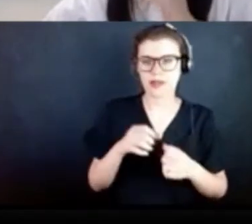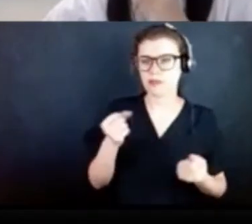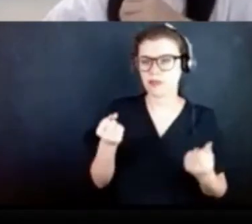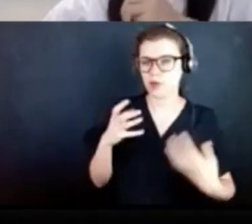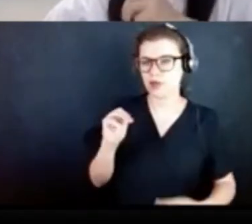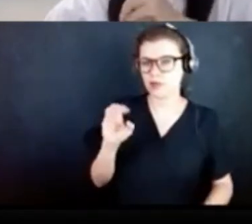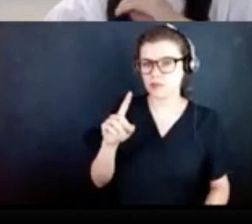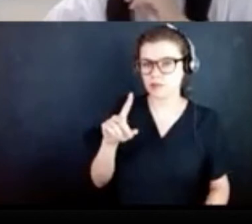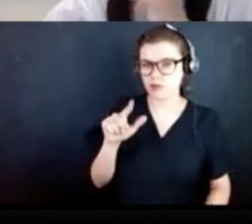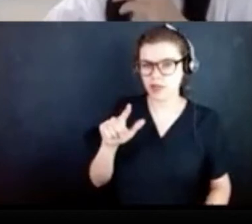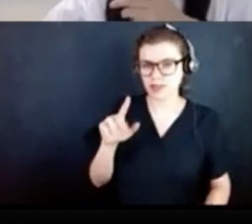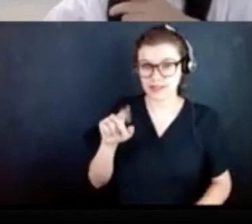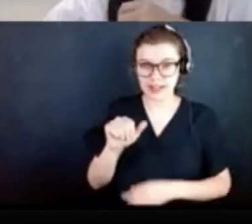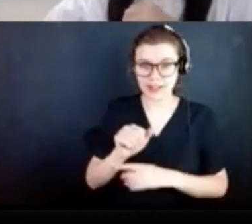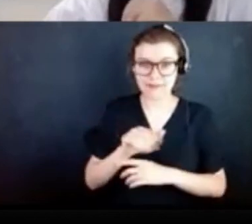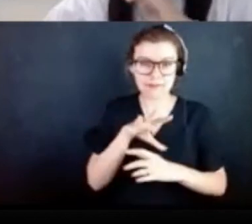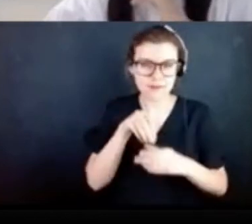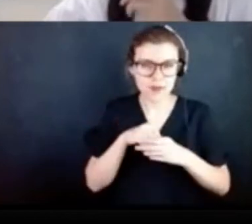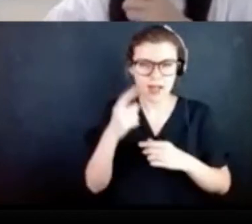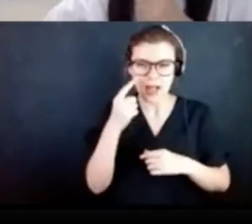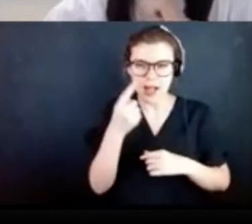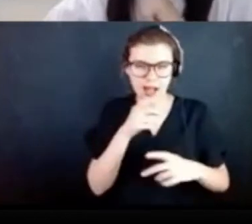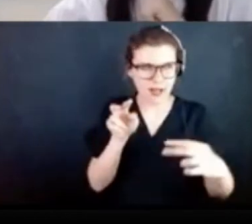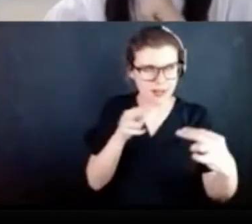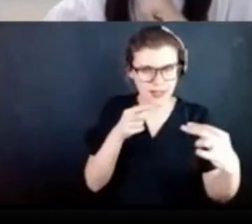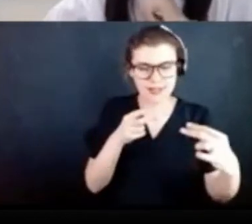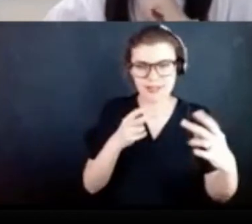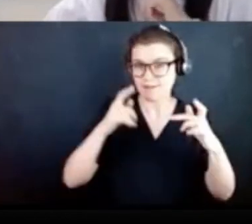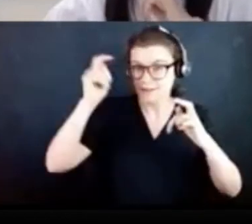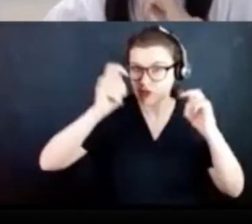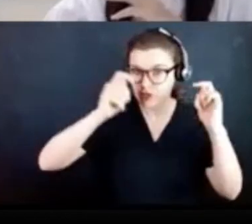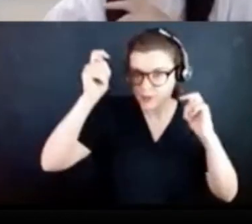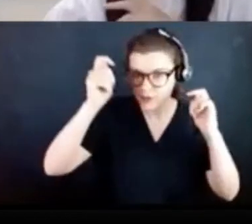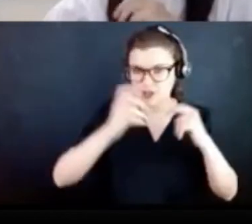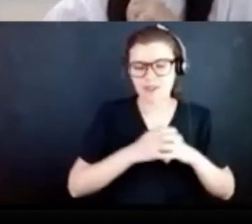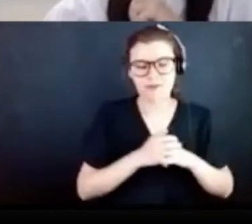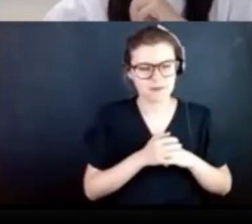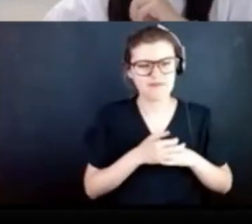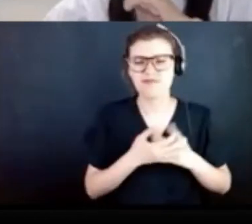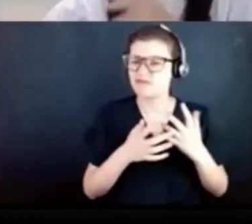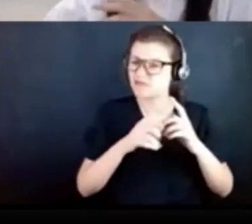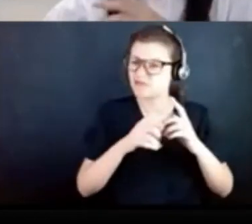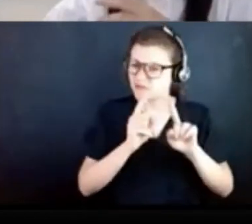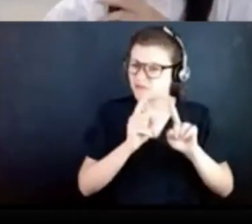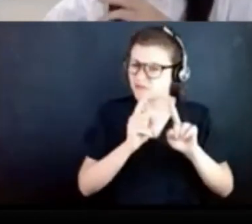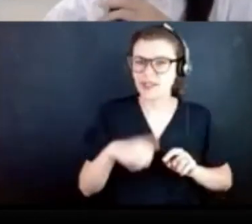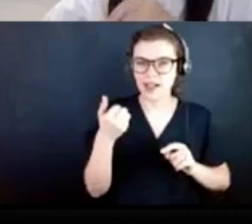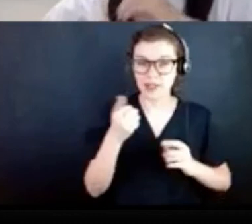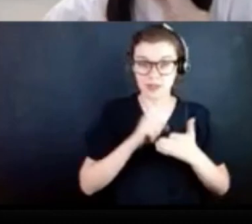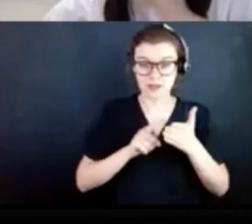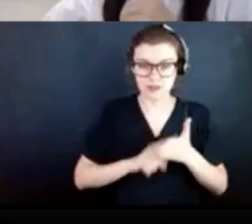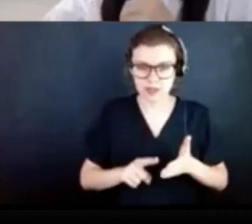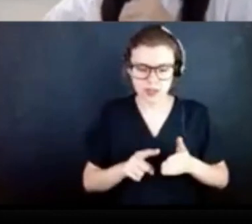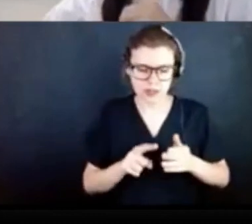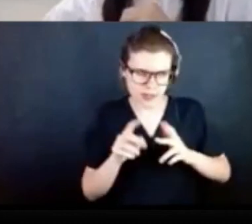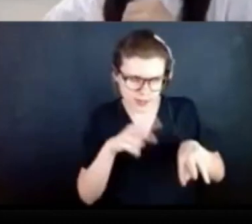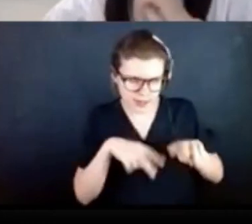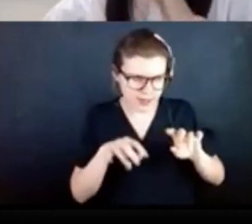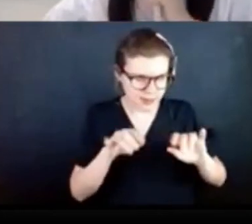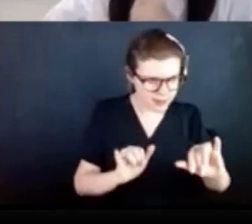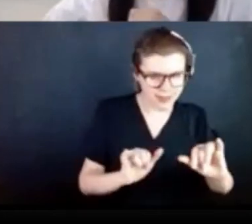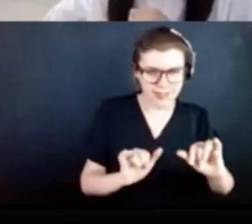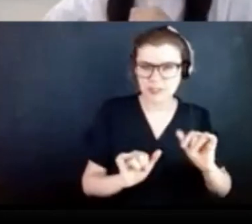such as eye gaze and facial expression. And there are many other studies that have explored finding patterns